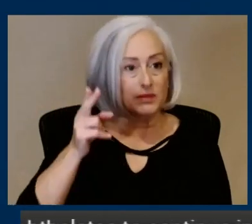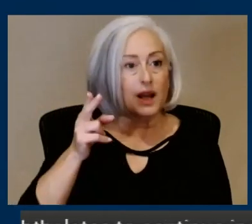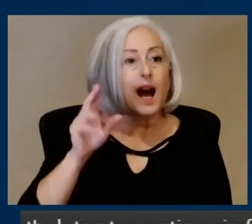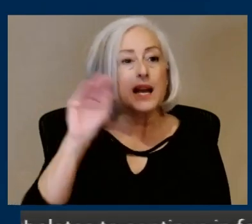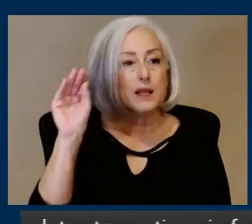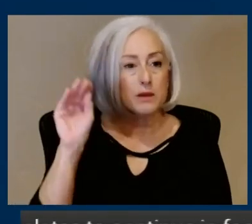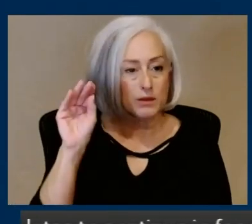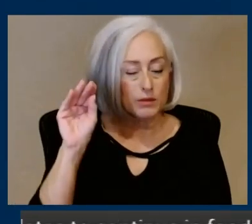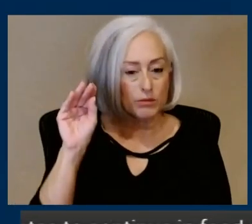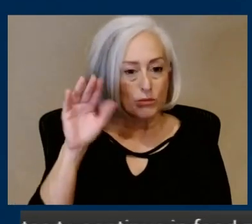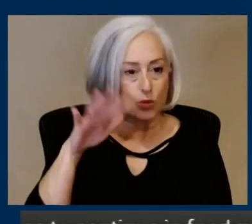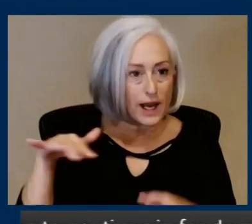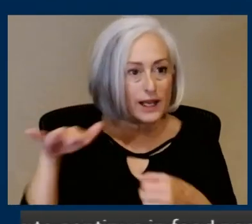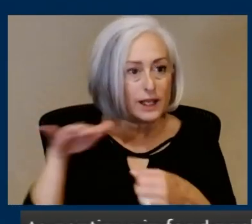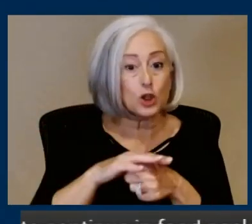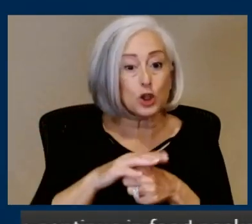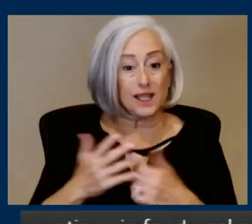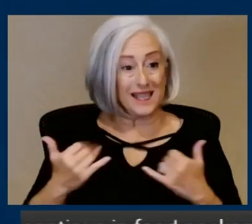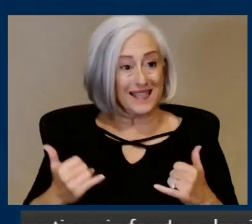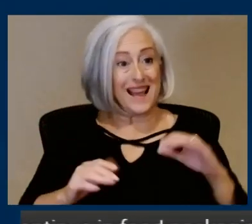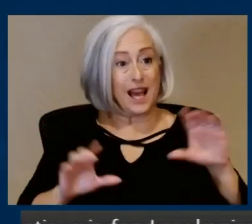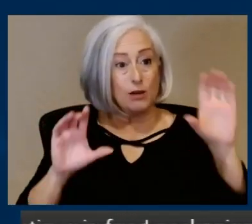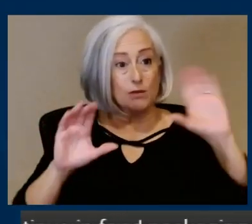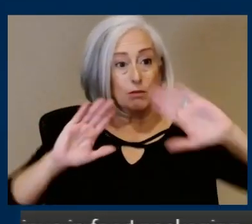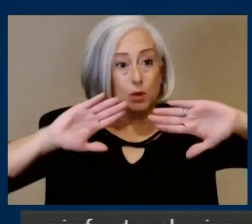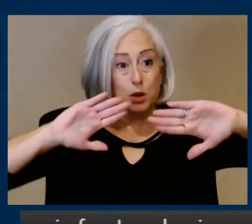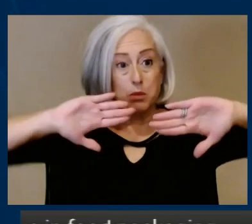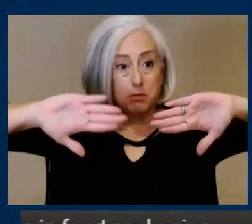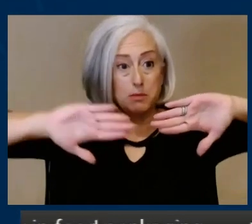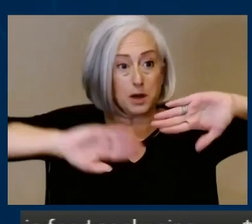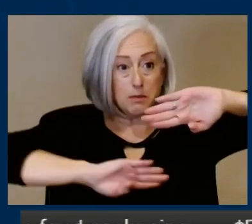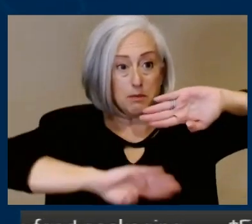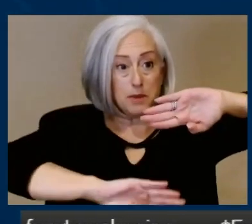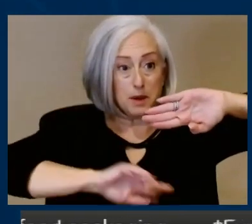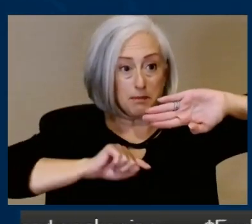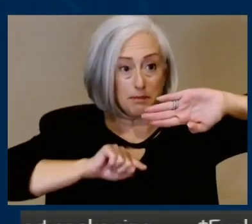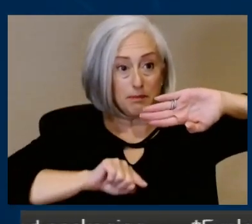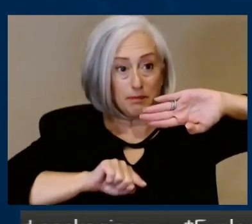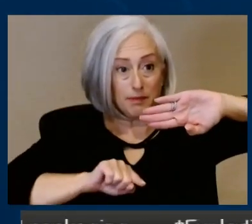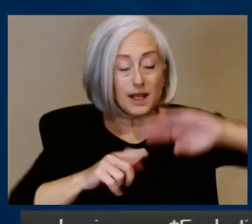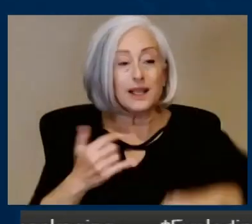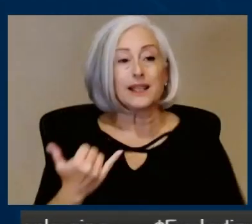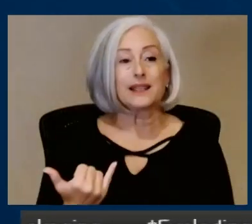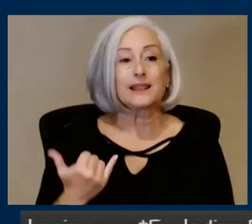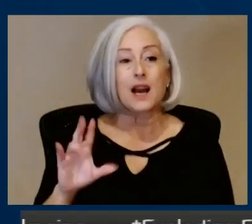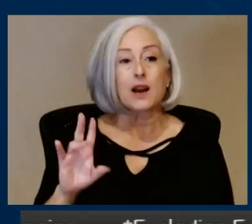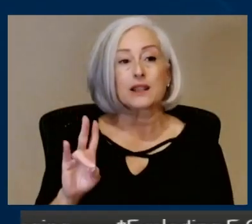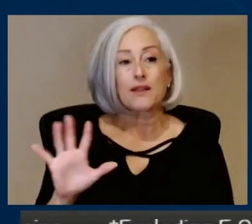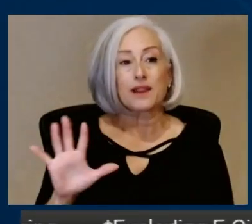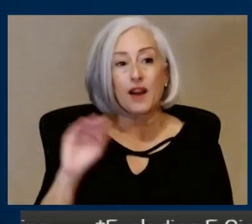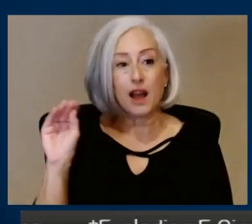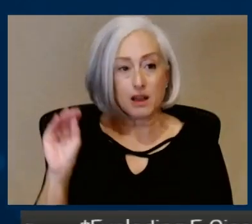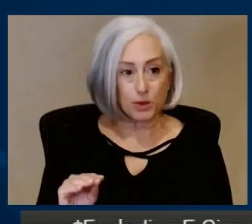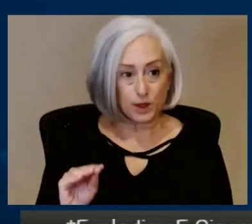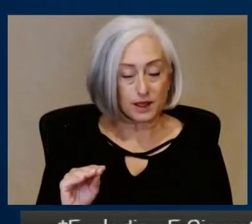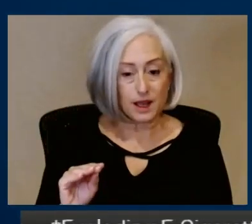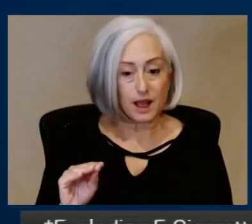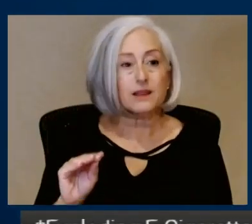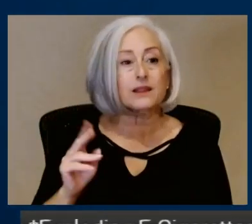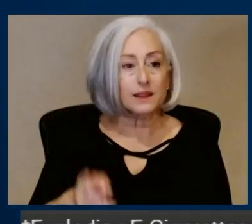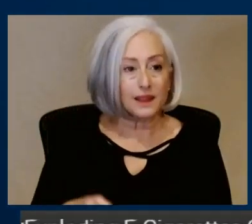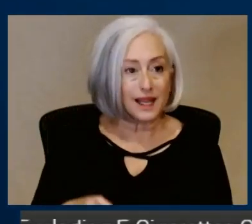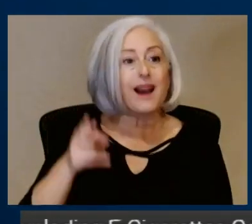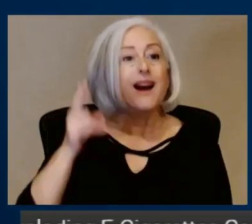And if you look at the present time down on the bottom, that has flipped. Now 75% of U.S. counties are in that higher